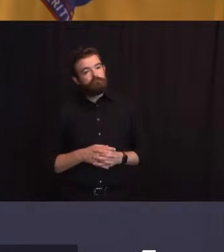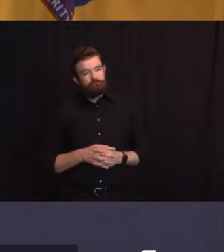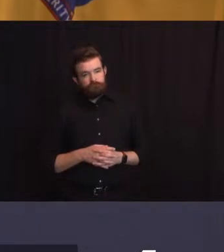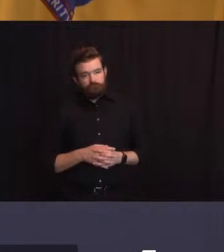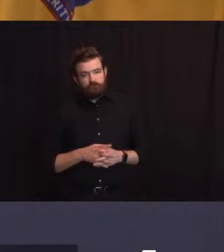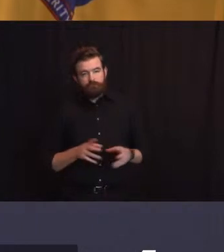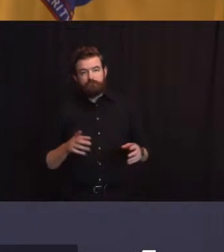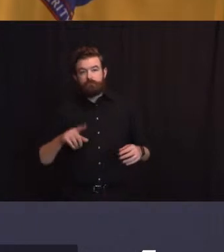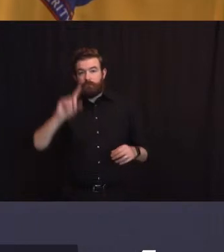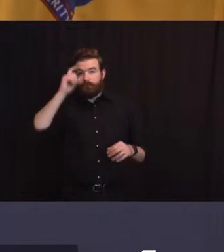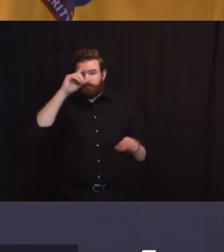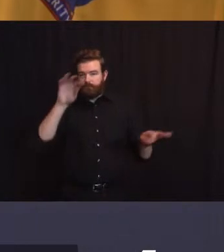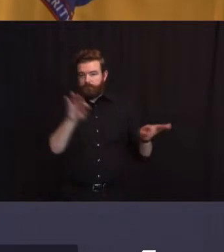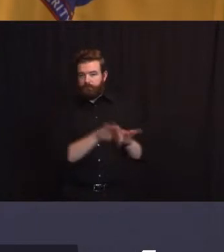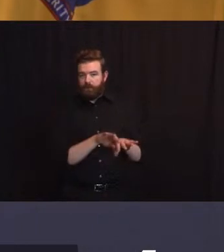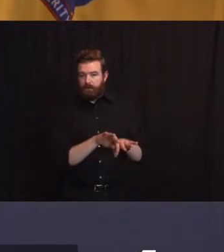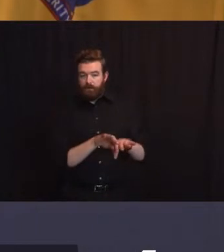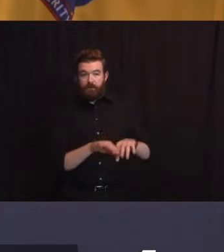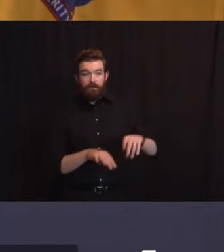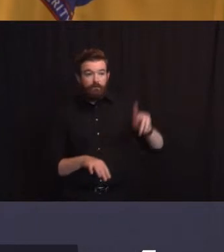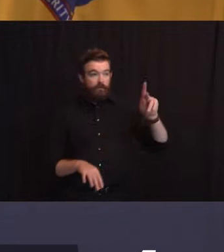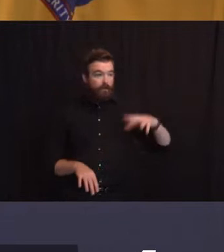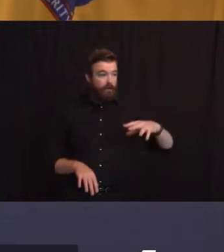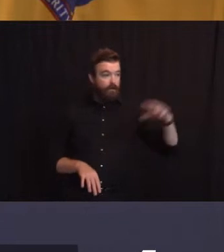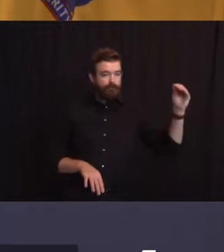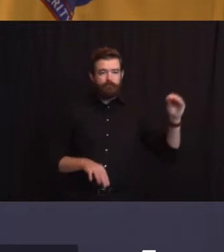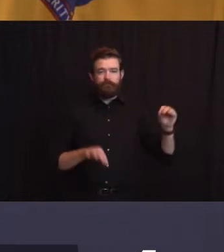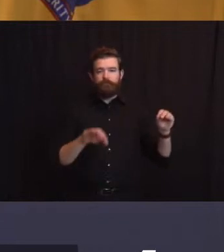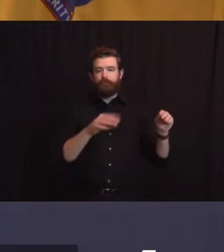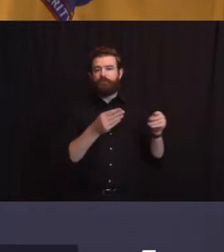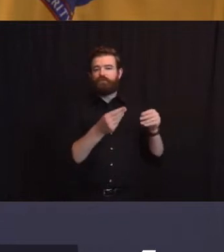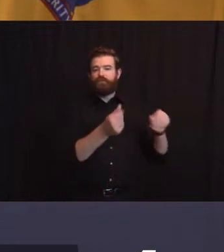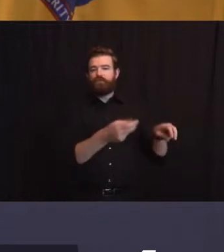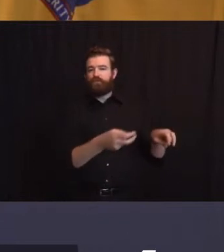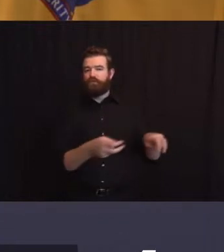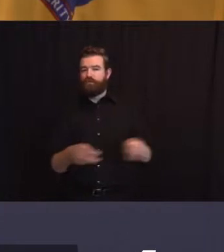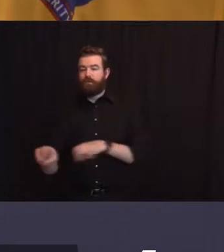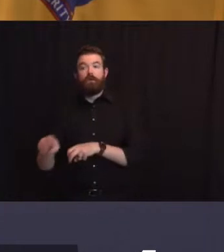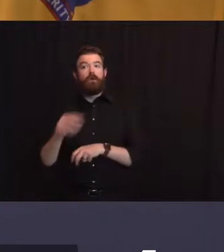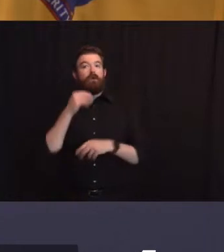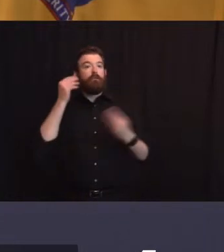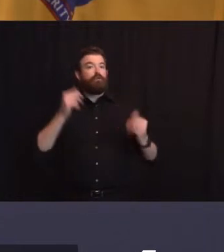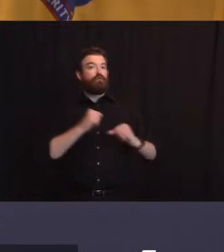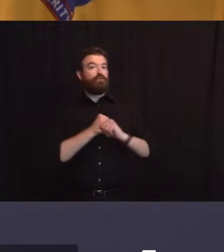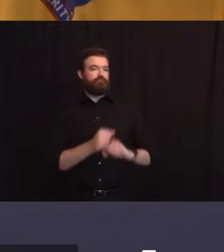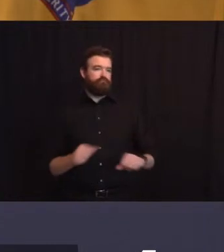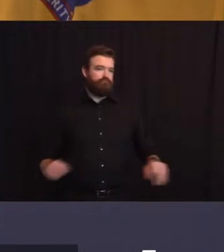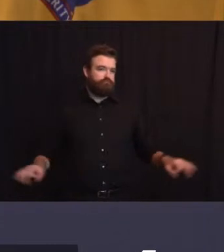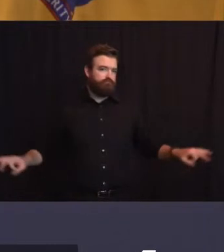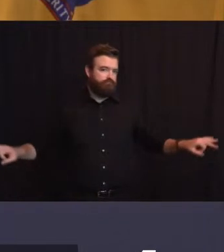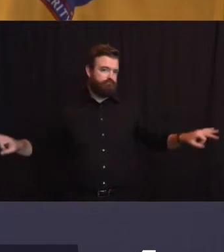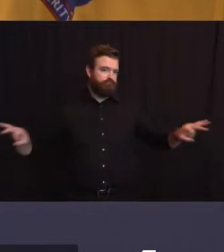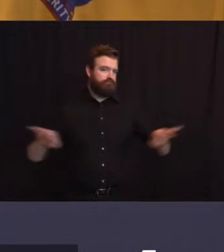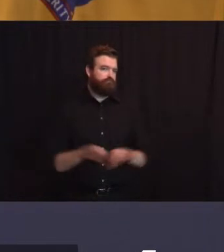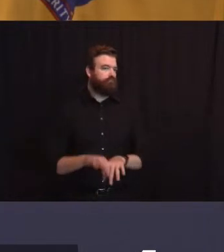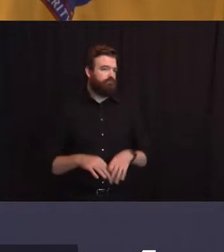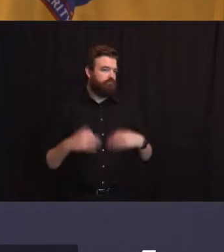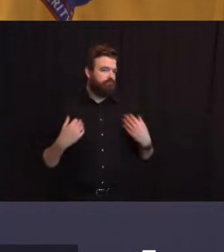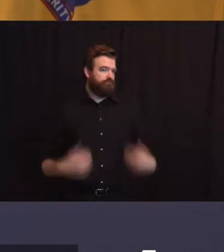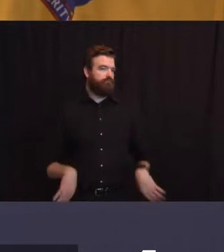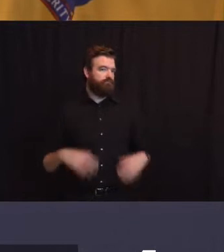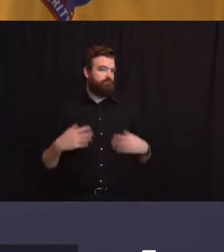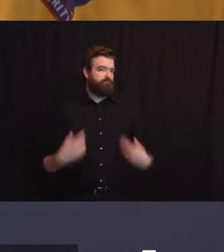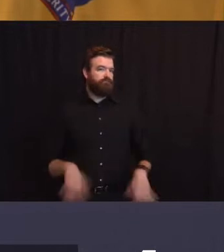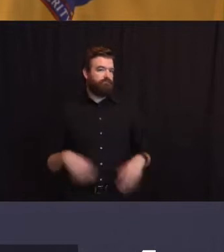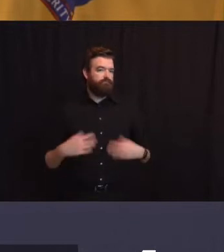running operation, even in transition. But when it comes to Homeland Security, that's the standards are exceedingly high, as Pat knows very